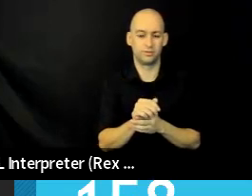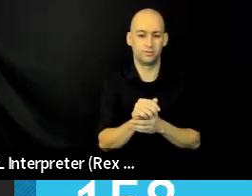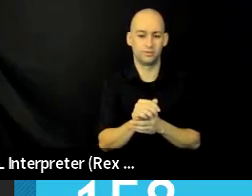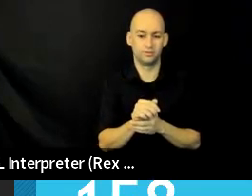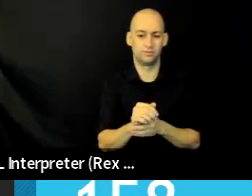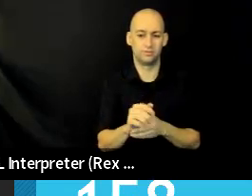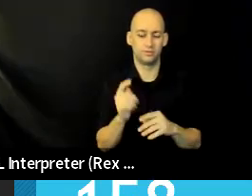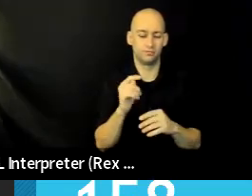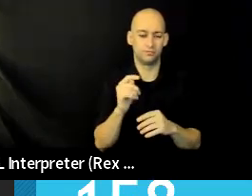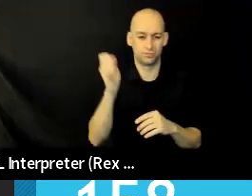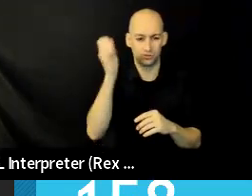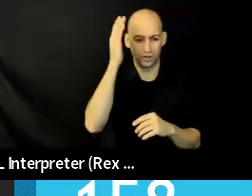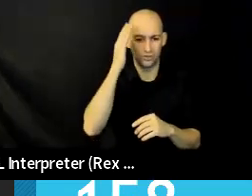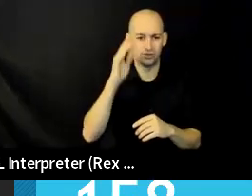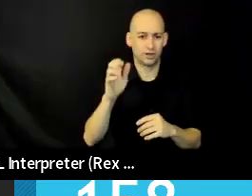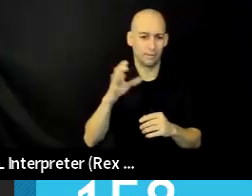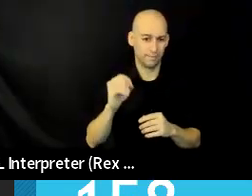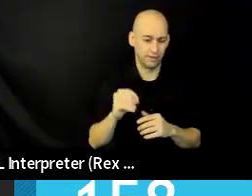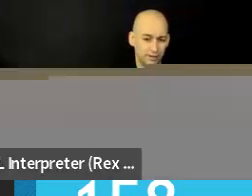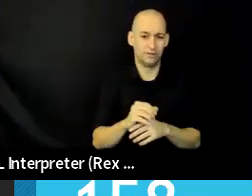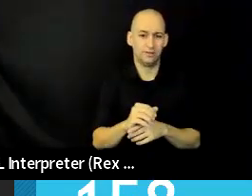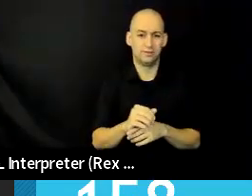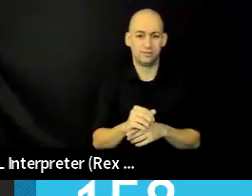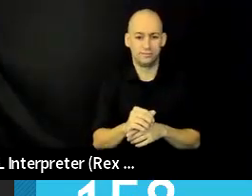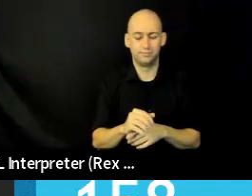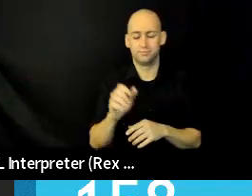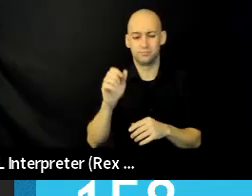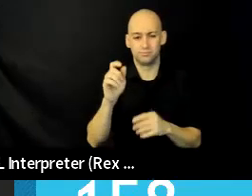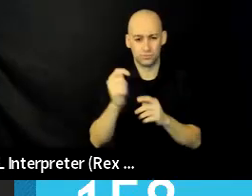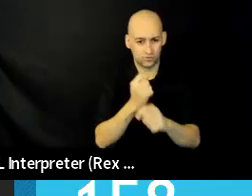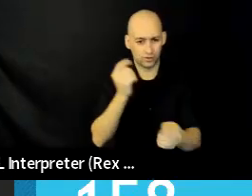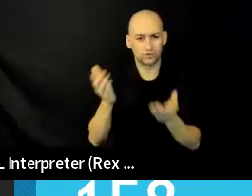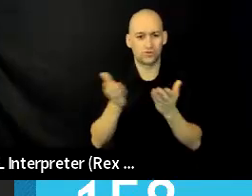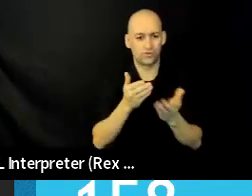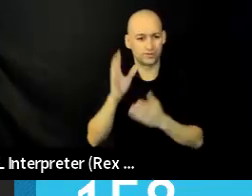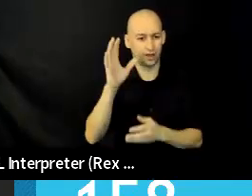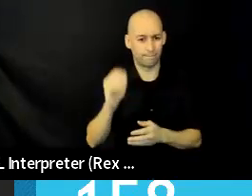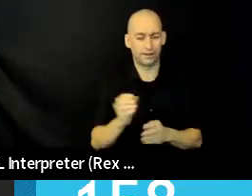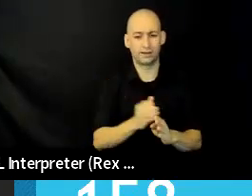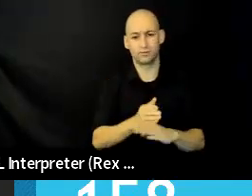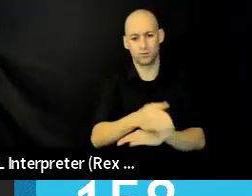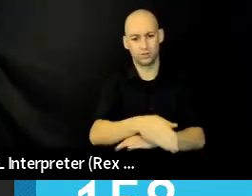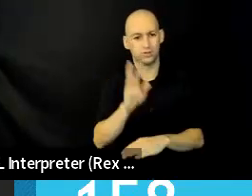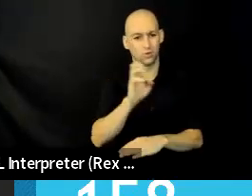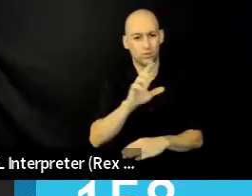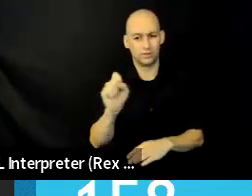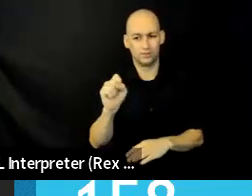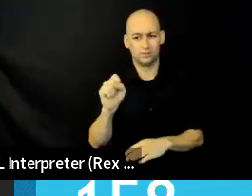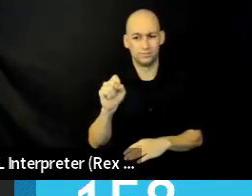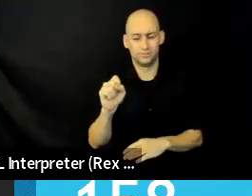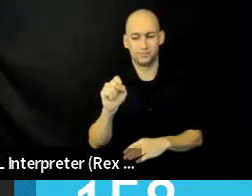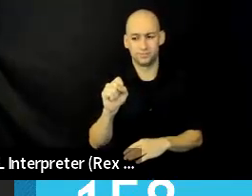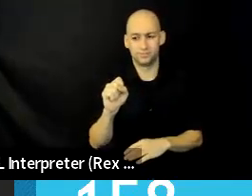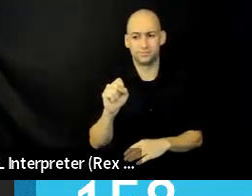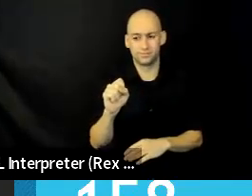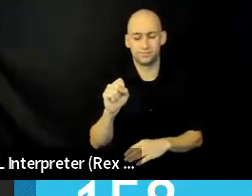trash company and the truck service company that's across Wellsona Road on the north side. And